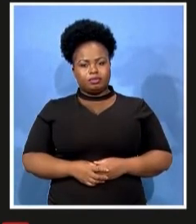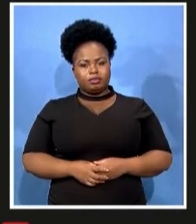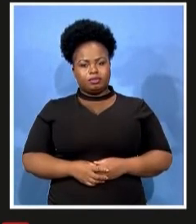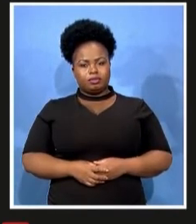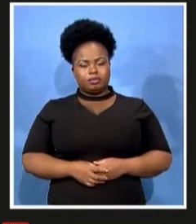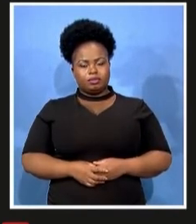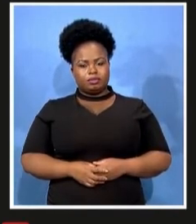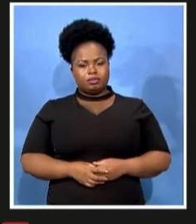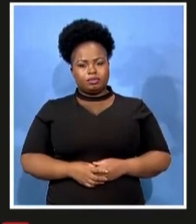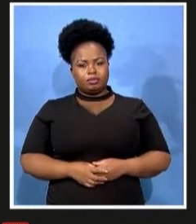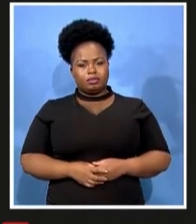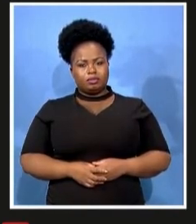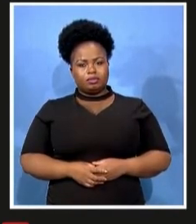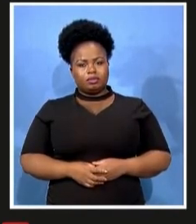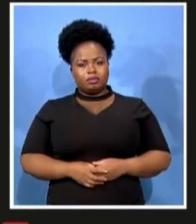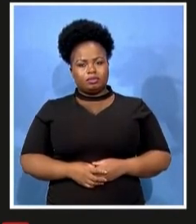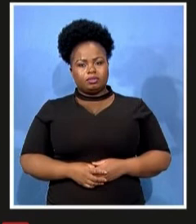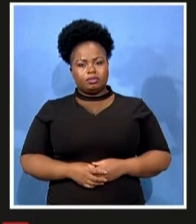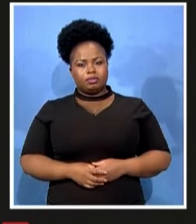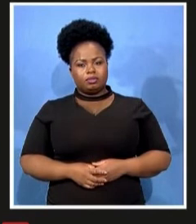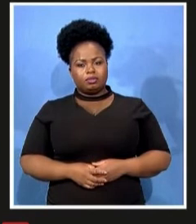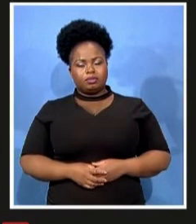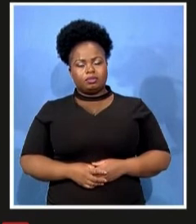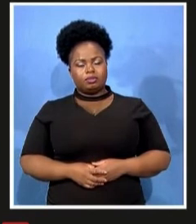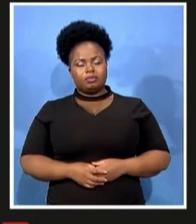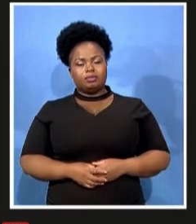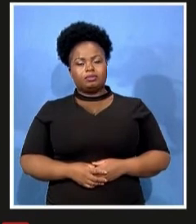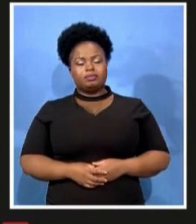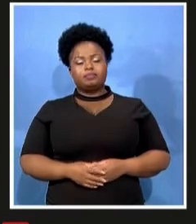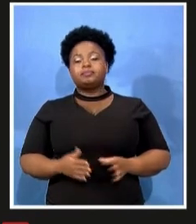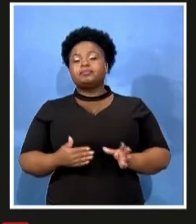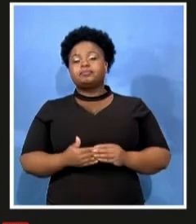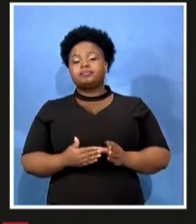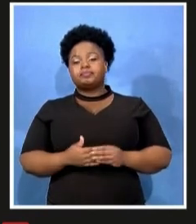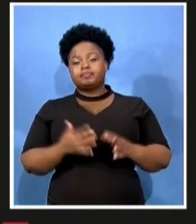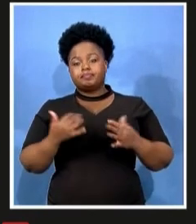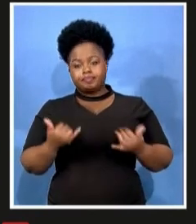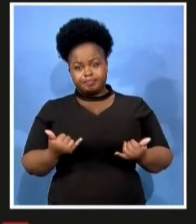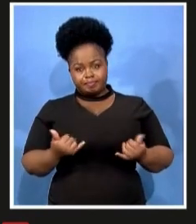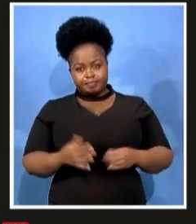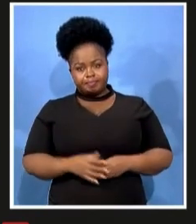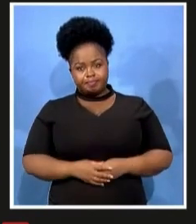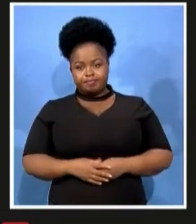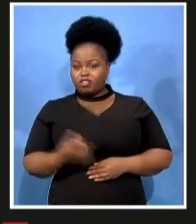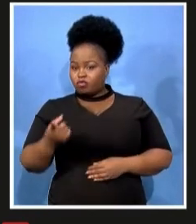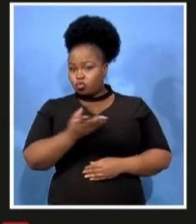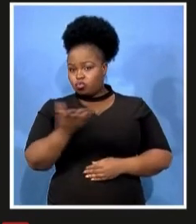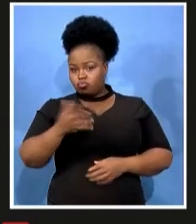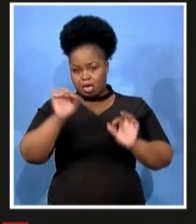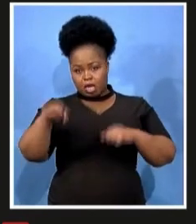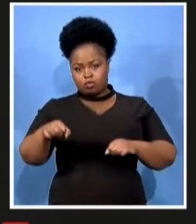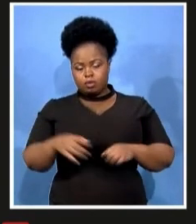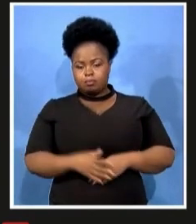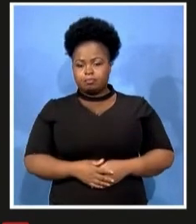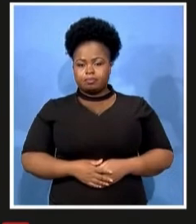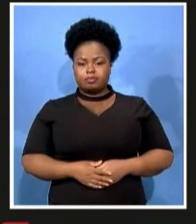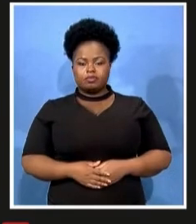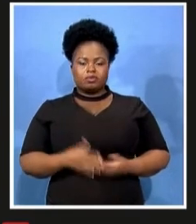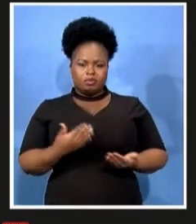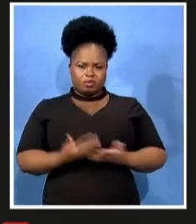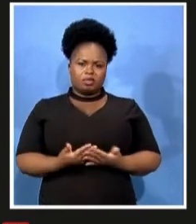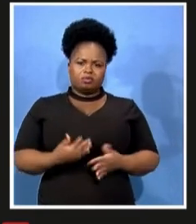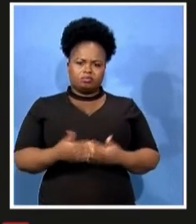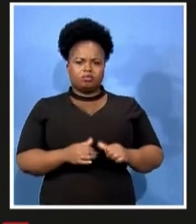Honorable members, may I then take you, if that is agreed and members will comment, may I take you through another letter,